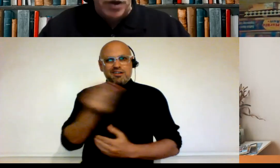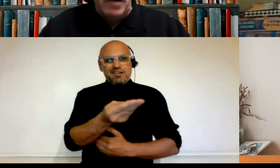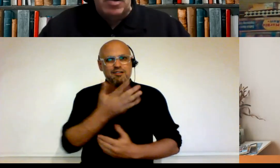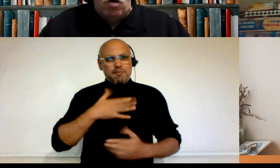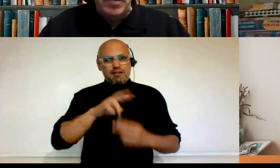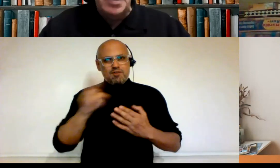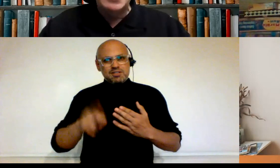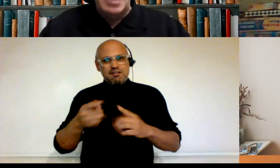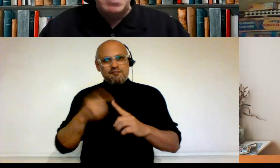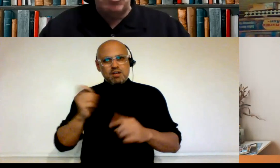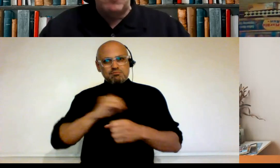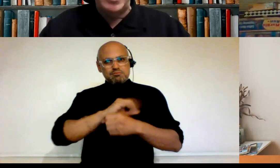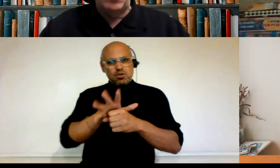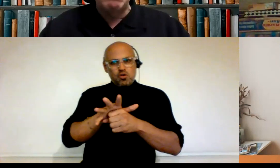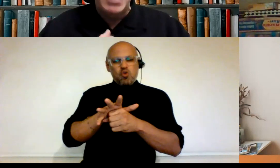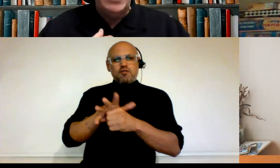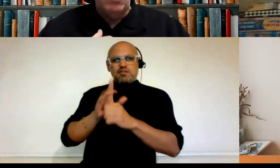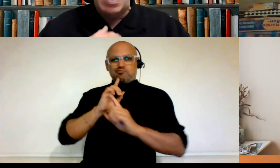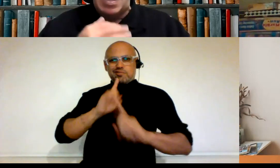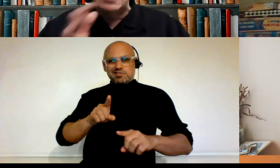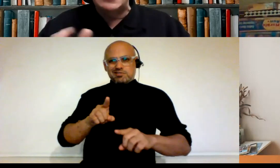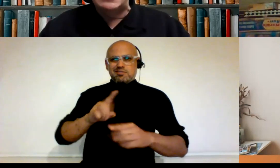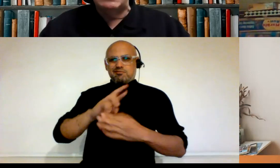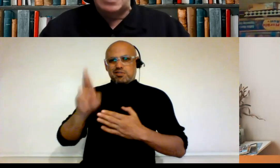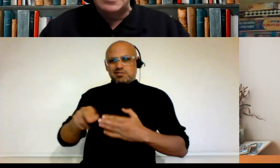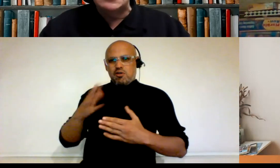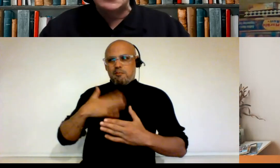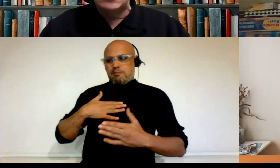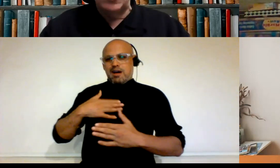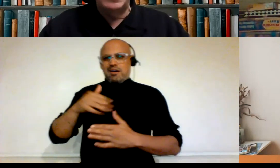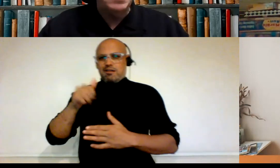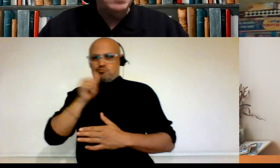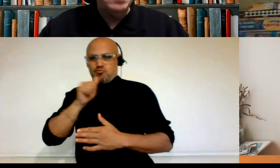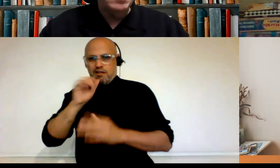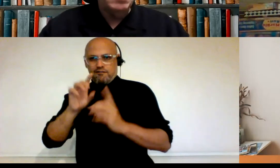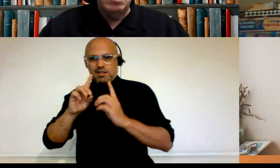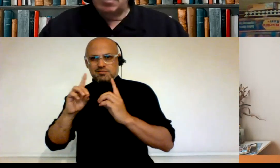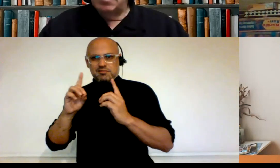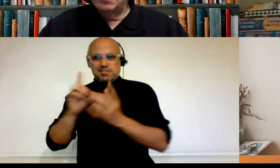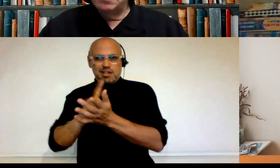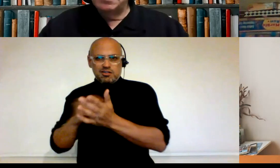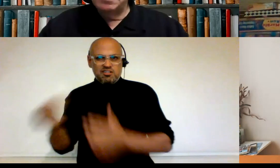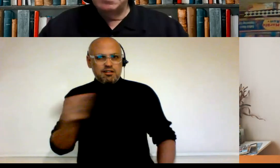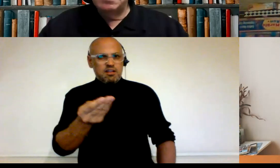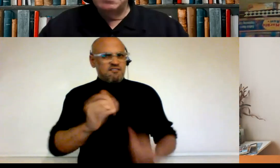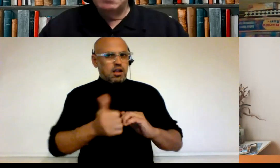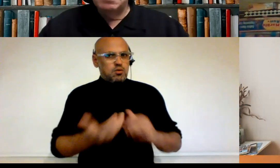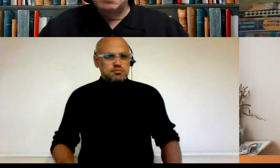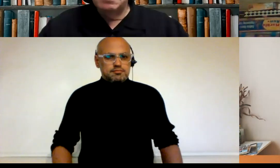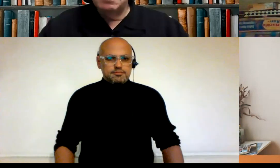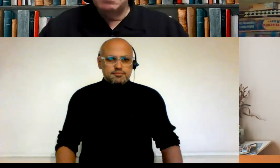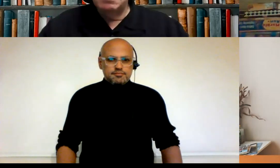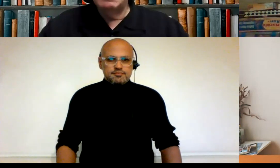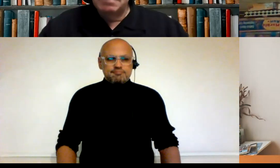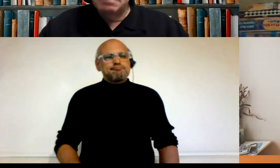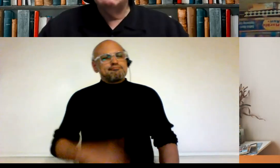how could I present my COVID testing from my medical provider to the district? That's a